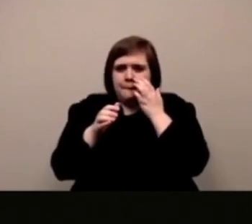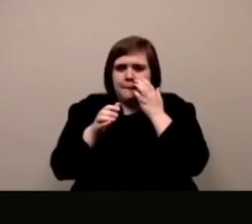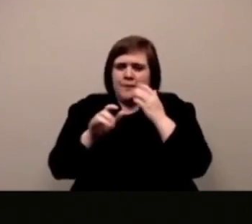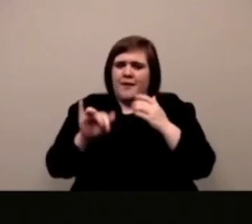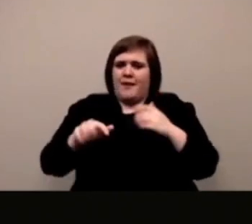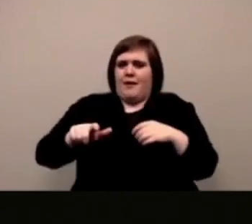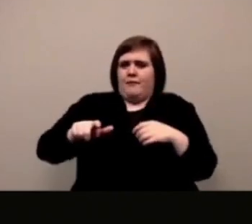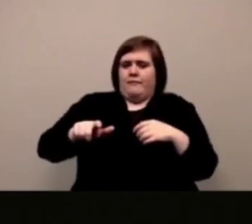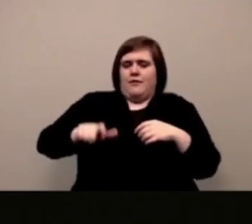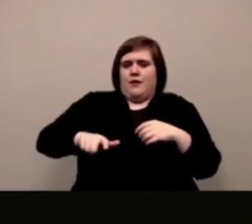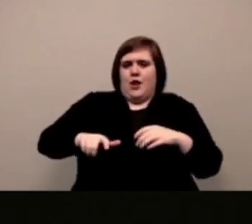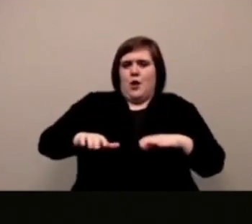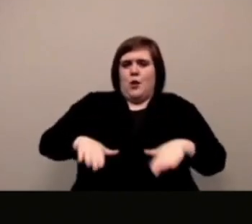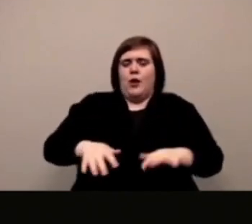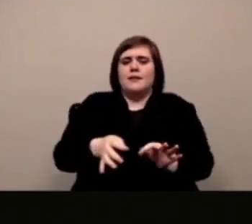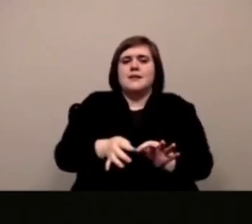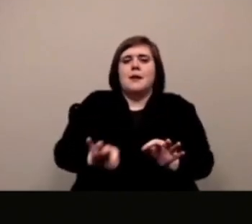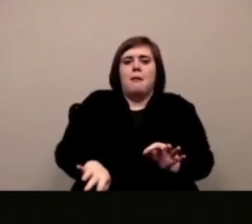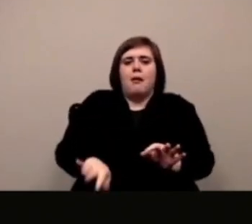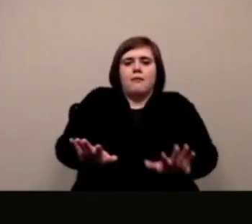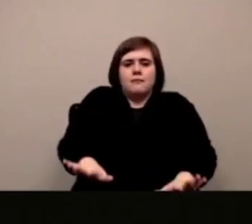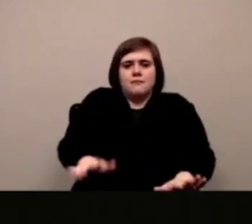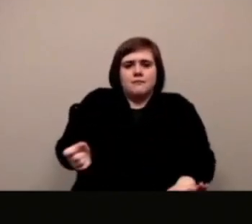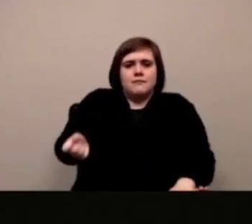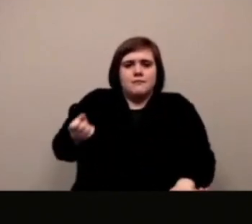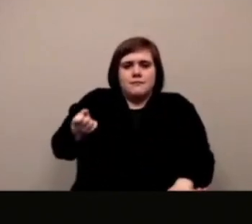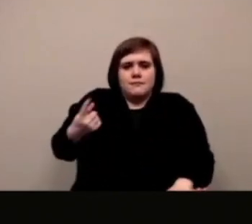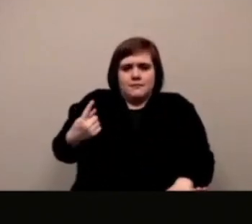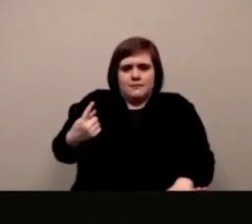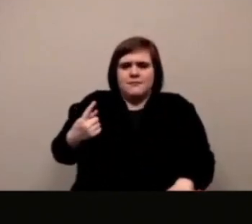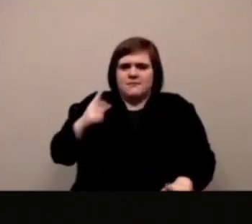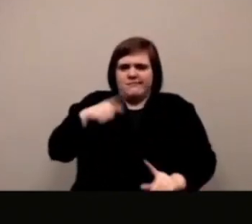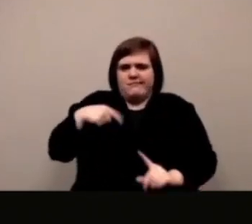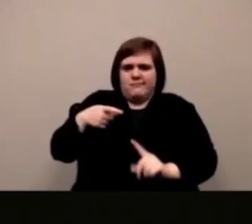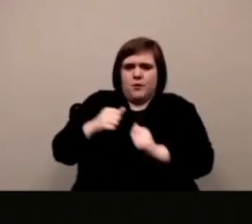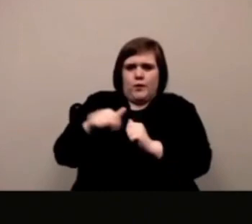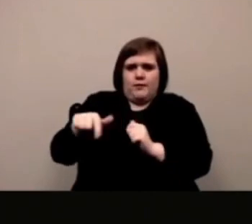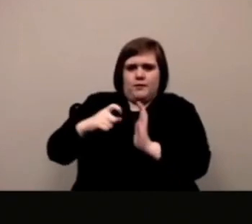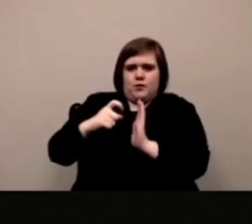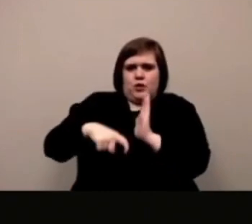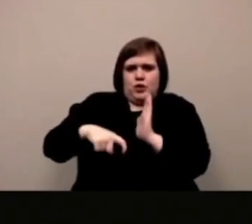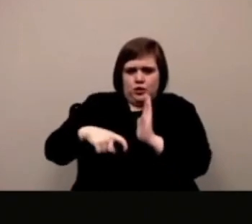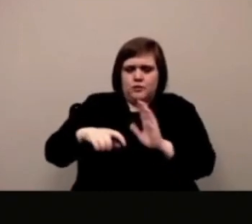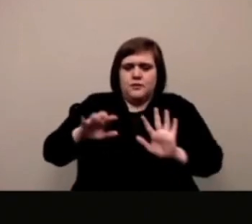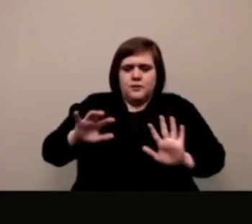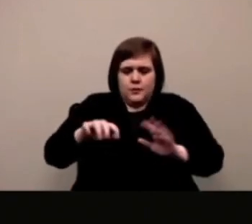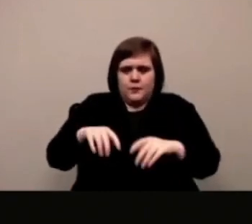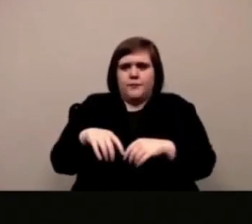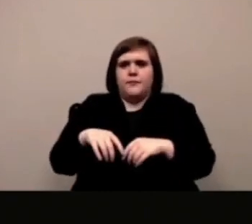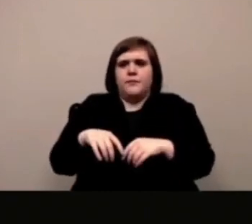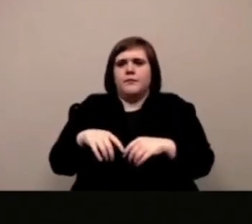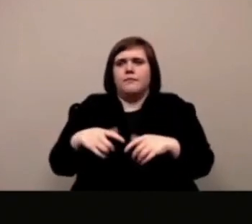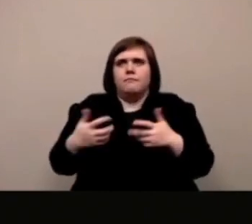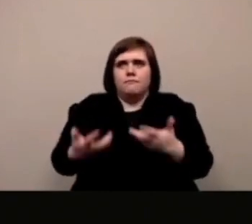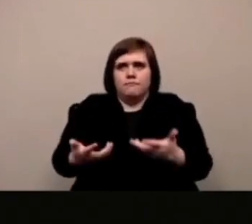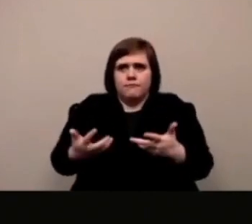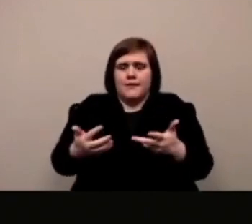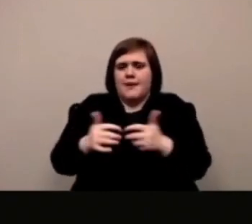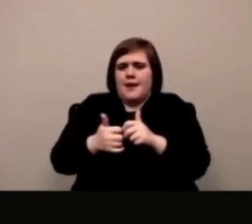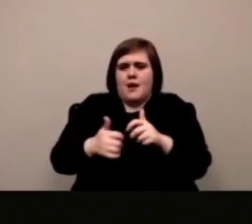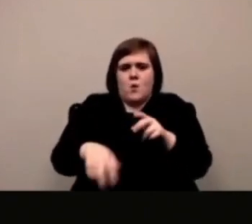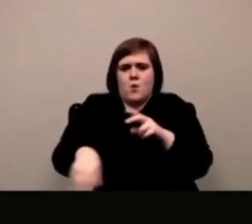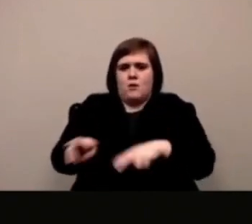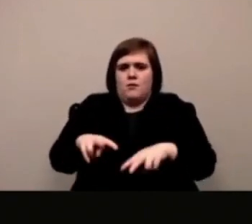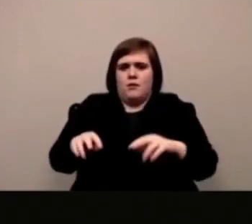floor of simplicity and understandability that we normally want to get to with Scratch. And so the question is how to balance out making